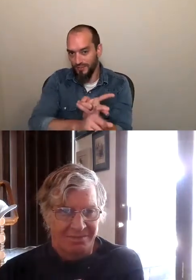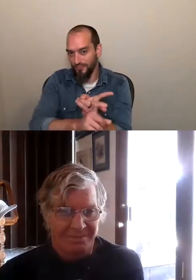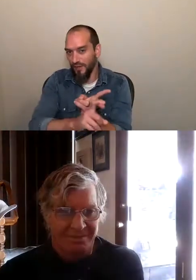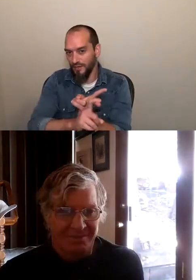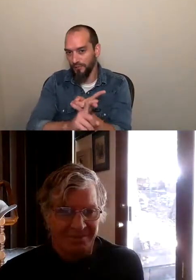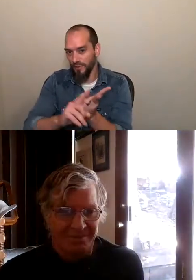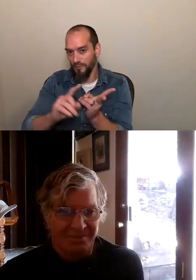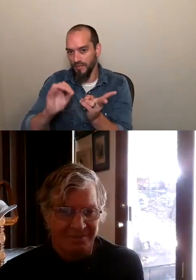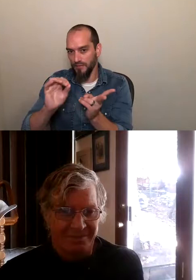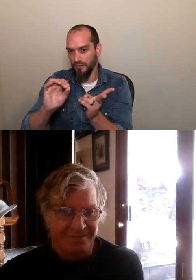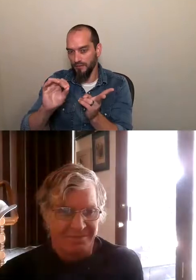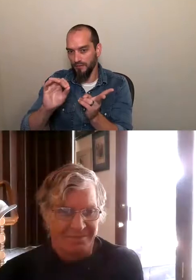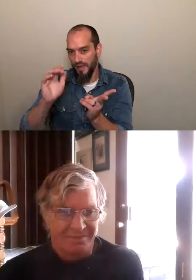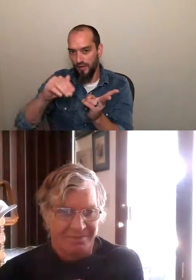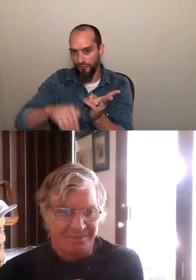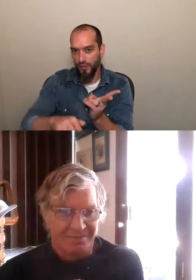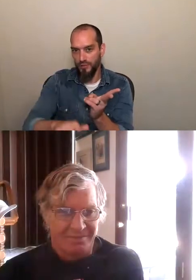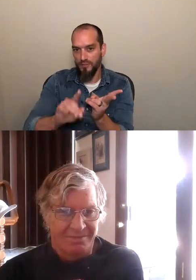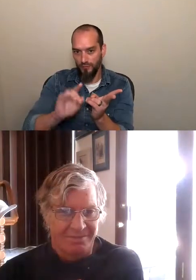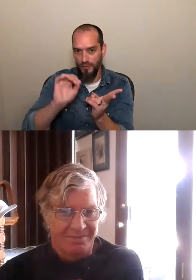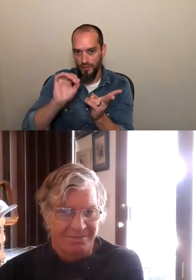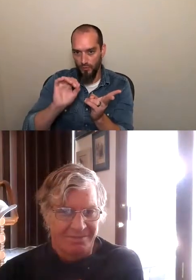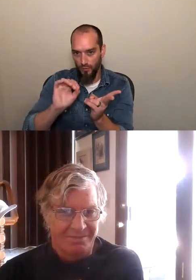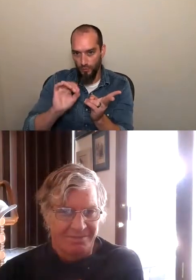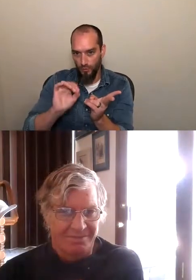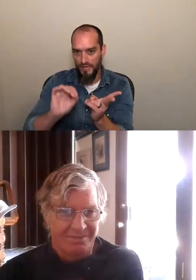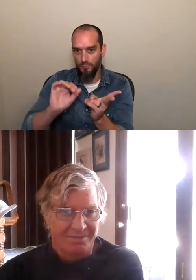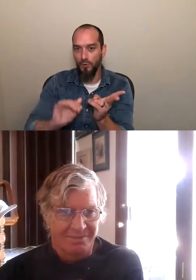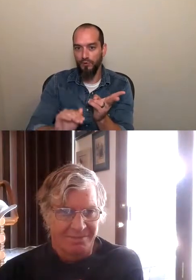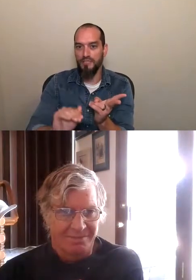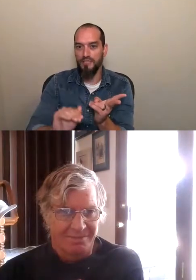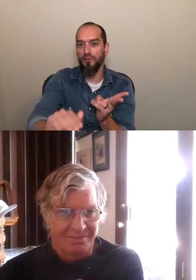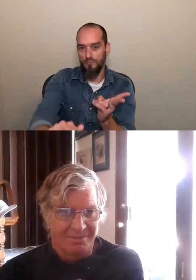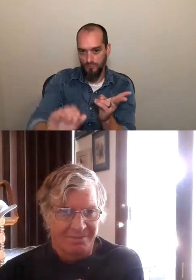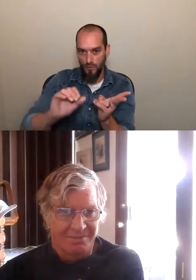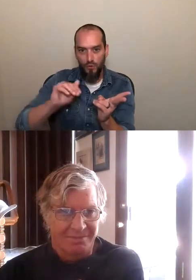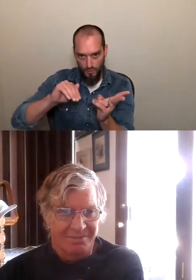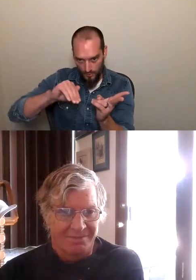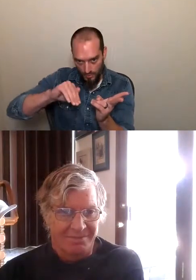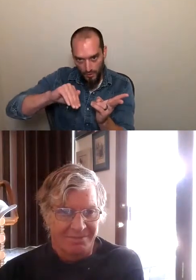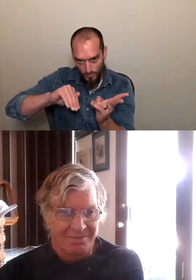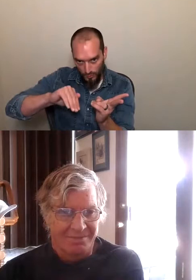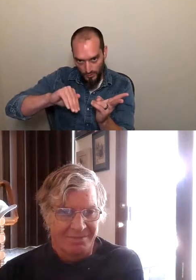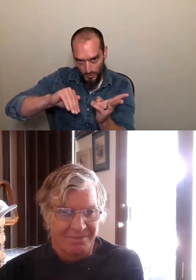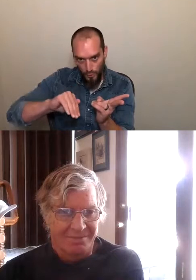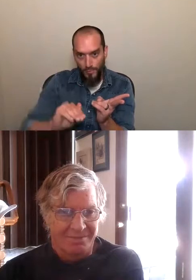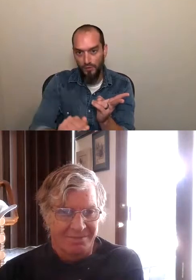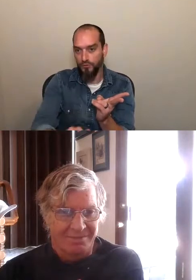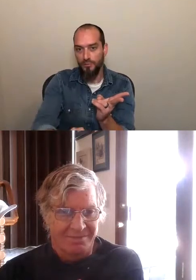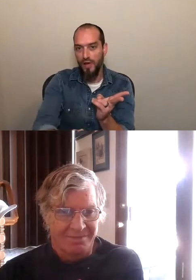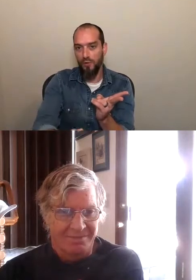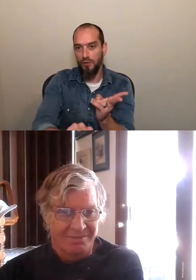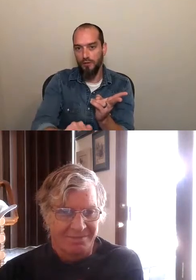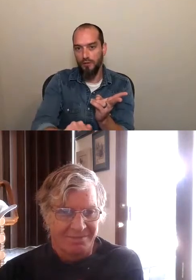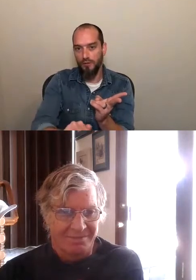the engine that flies the plane, meaning that airflow is the very way mold gets out or mold is propelled